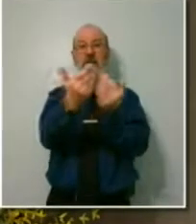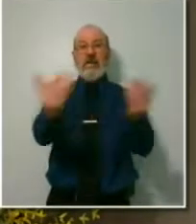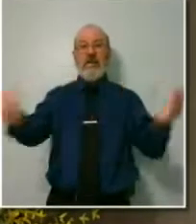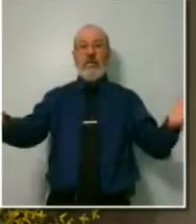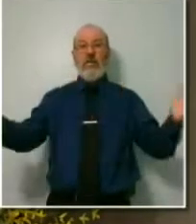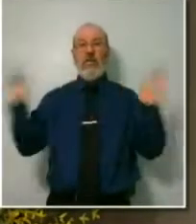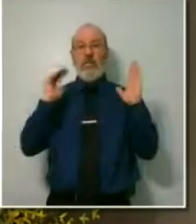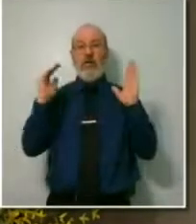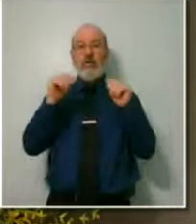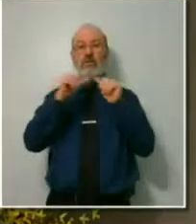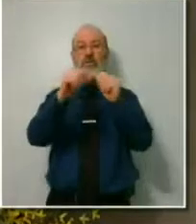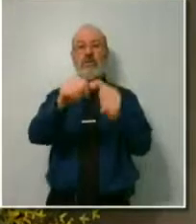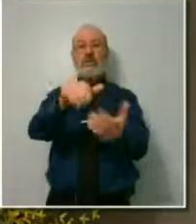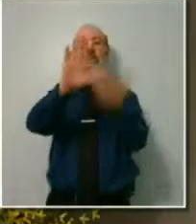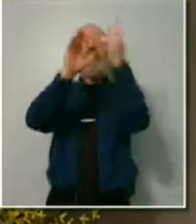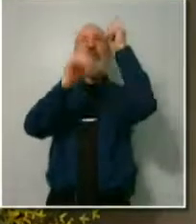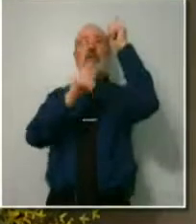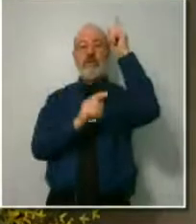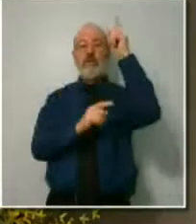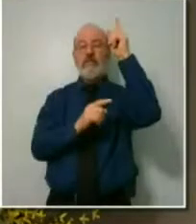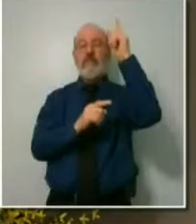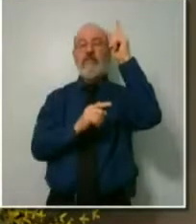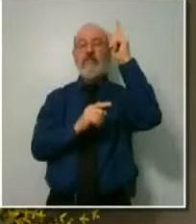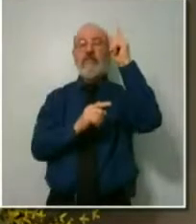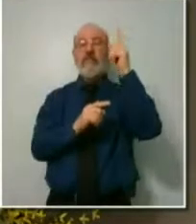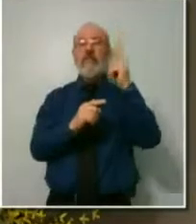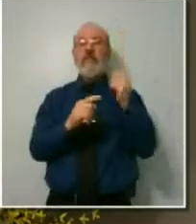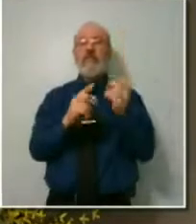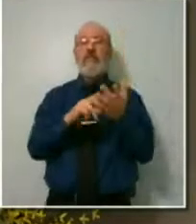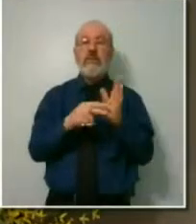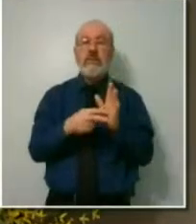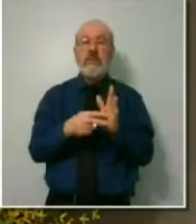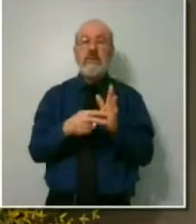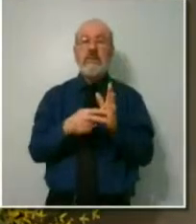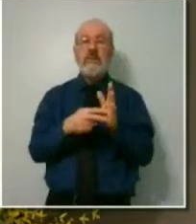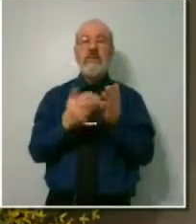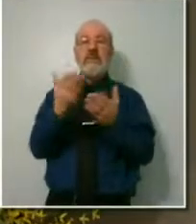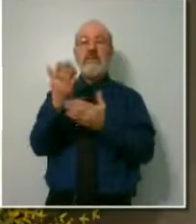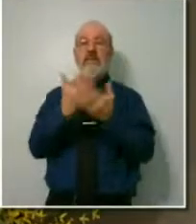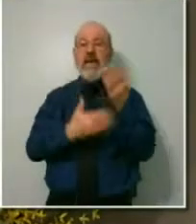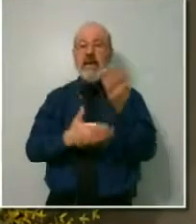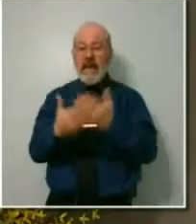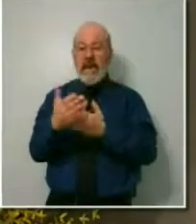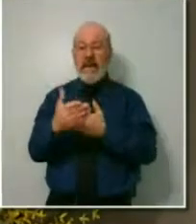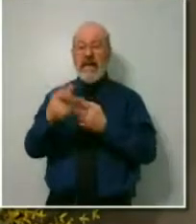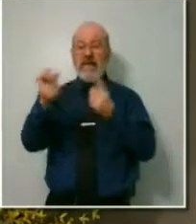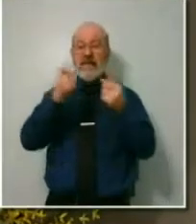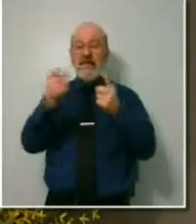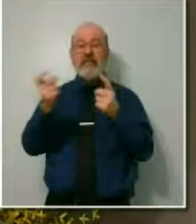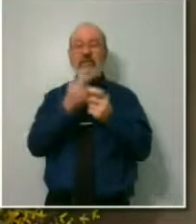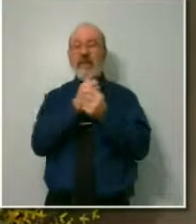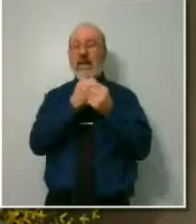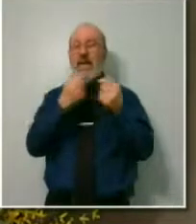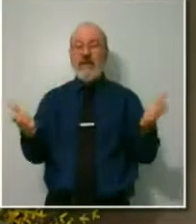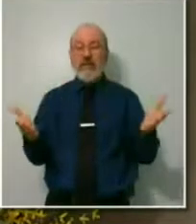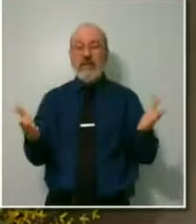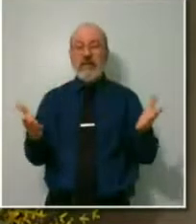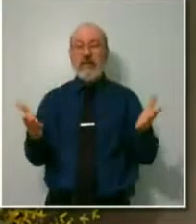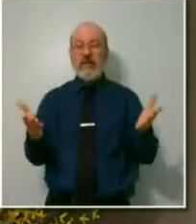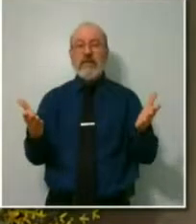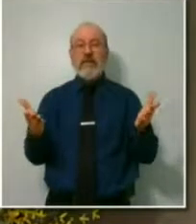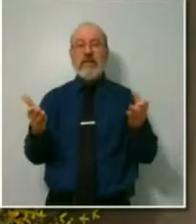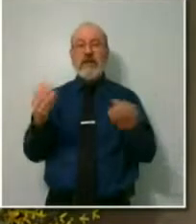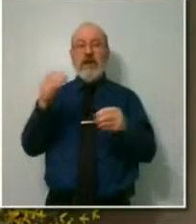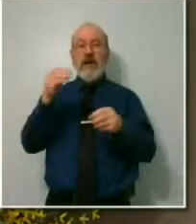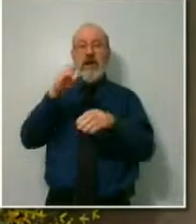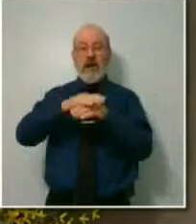continually before him. In other words, the hand that is controlling everything, graven on that hand